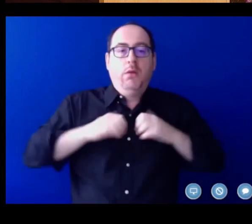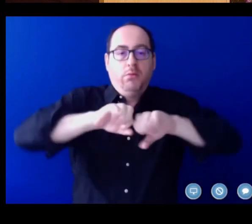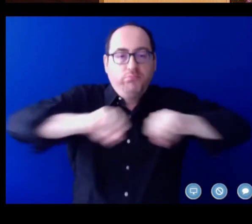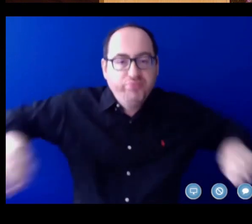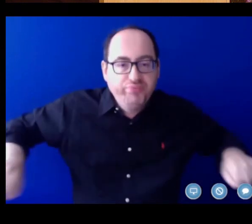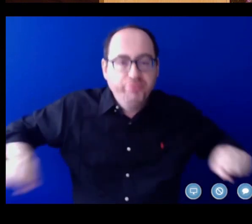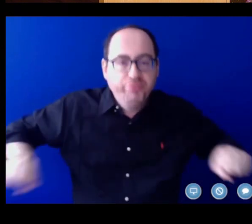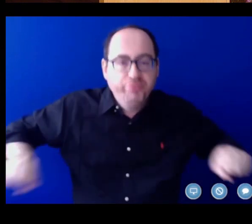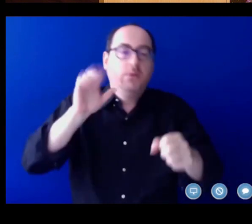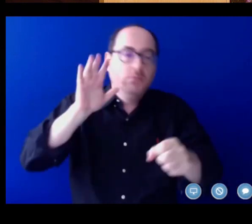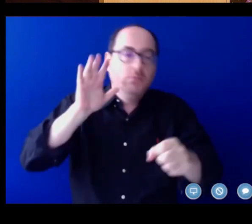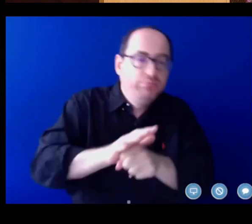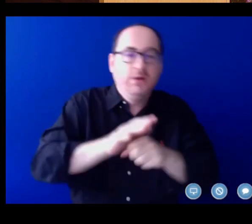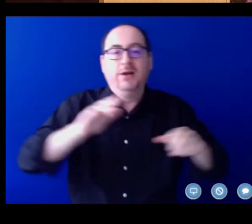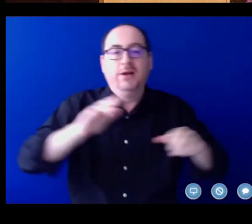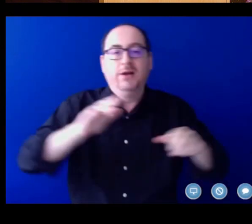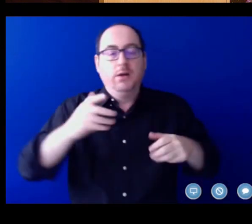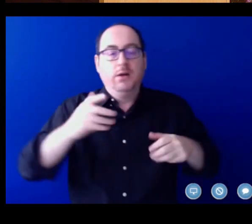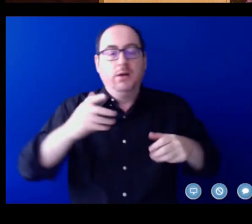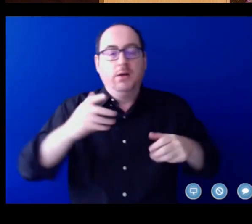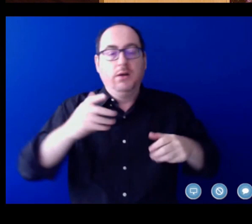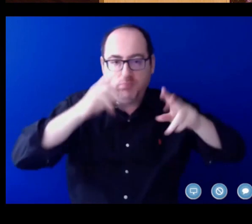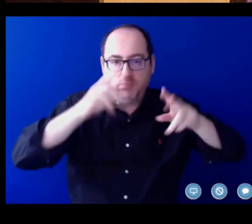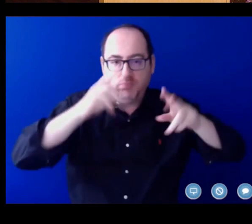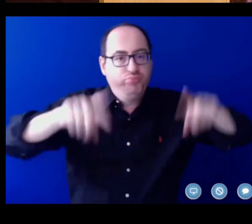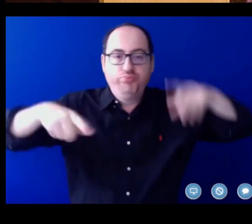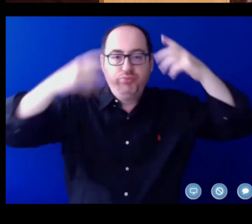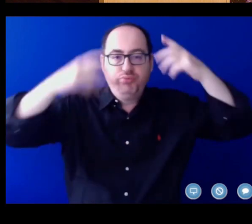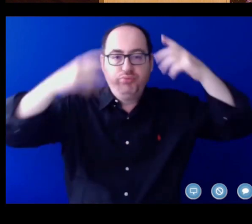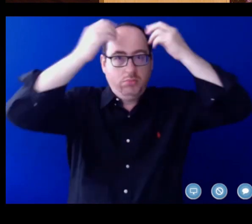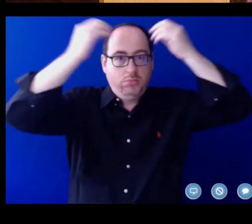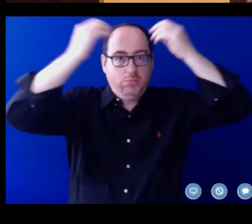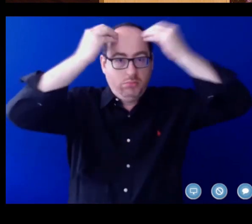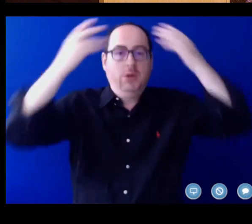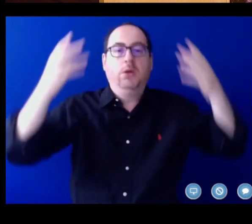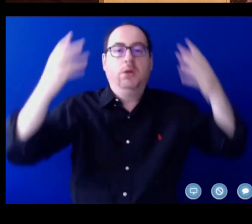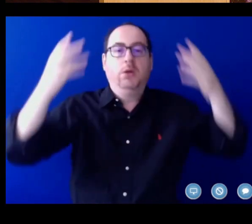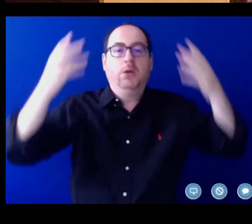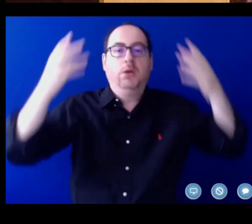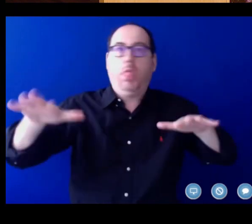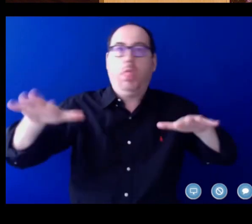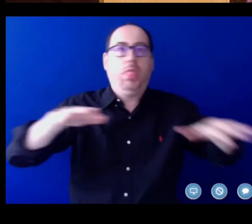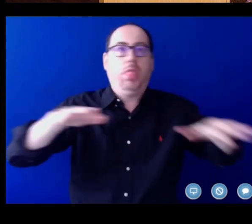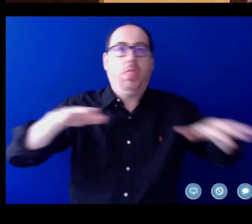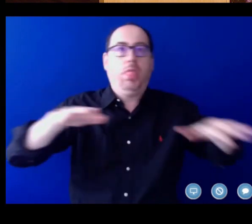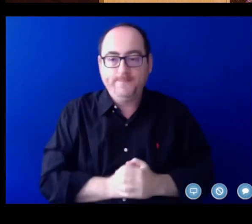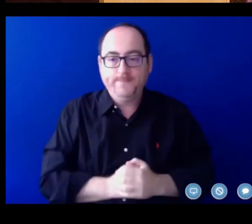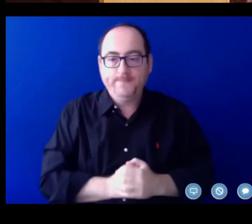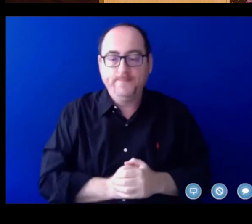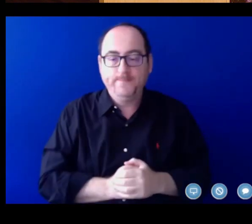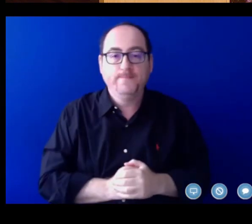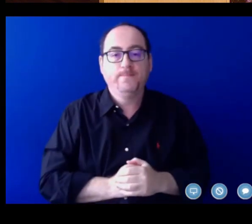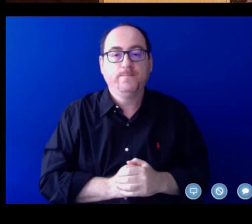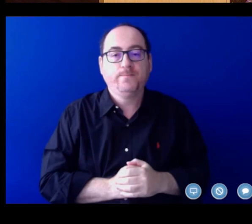of people and property, poor health access, poor food and water access, homelessness, impossible choices, decisions